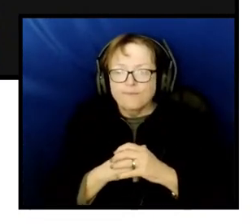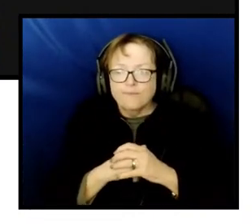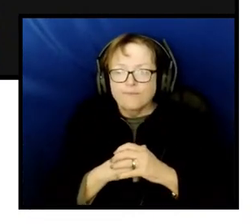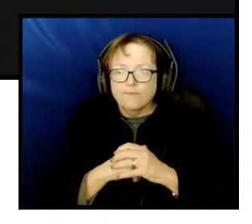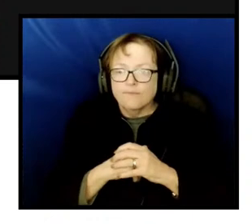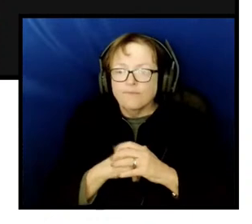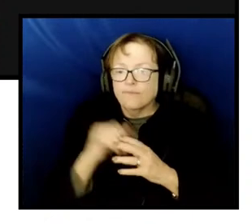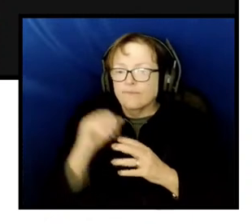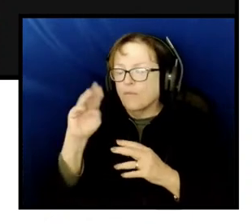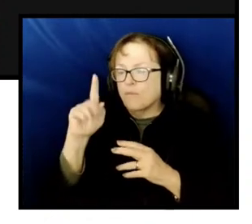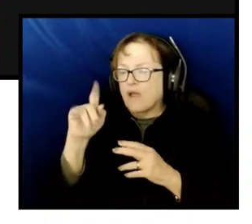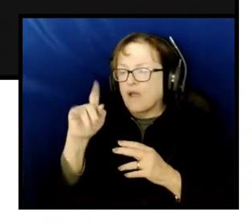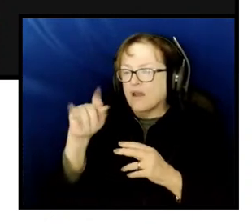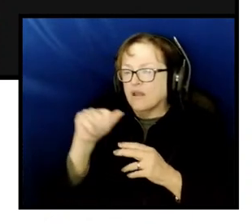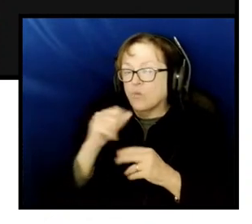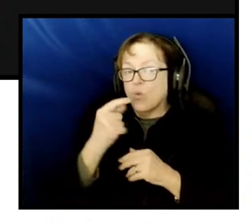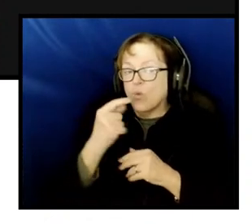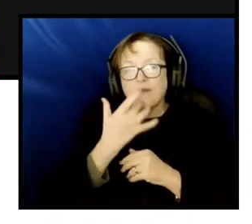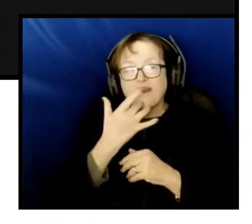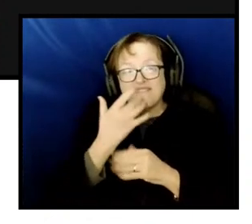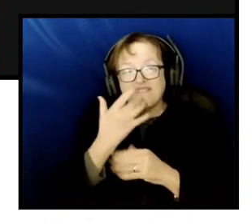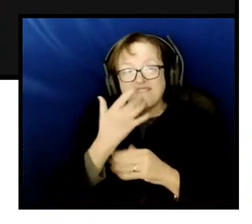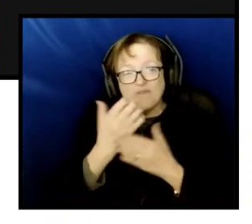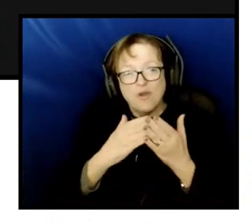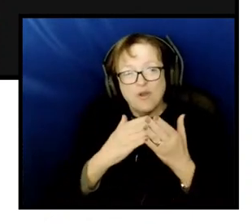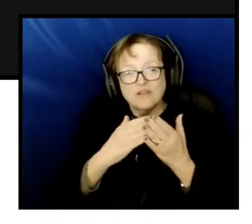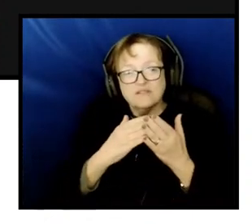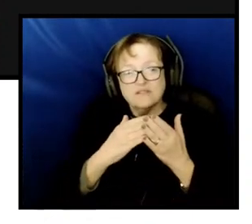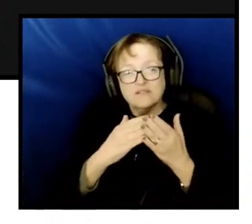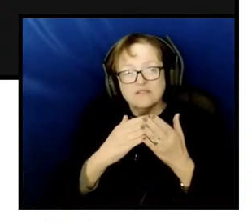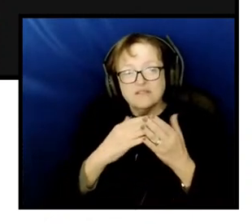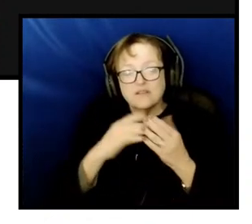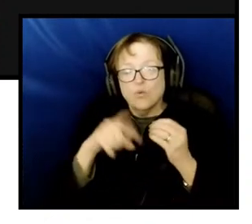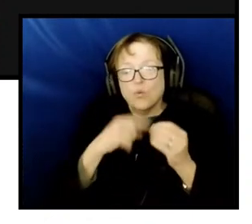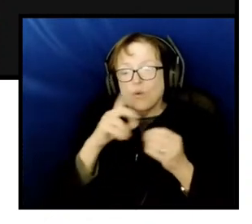One of my favorite parts of this was when Jesse and Courtney